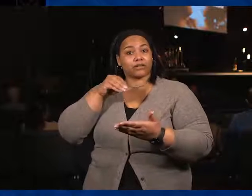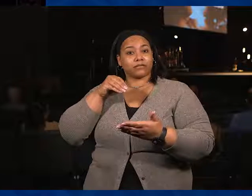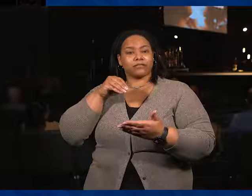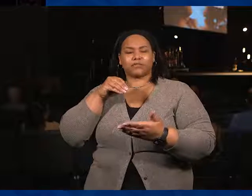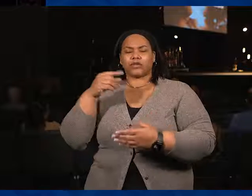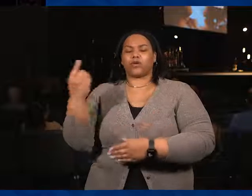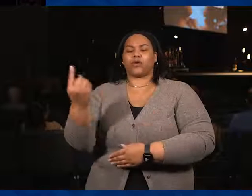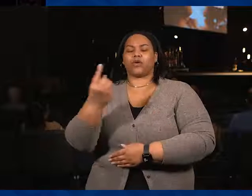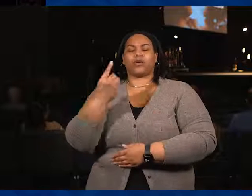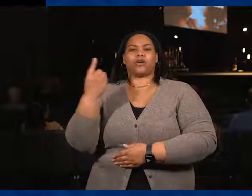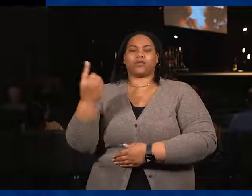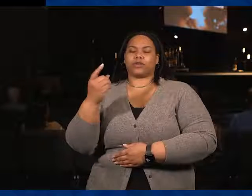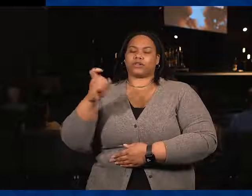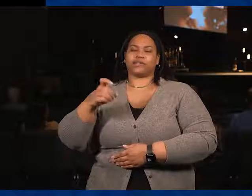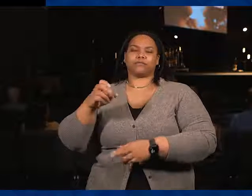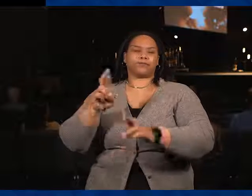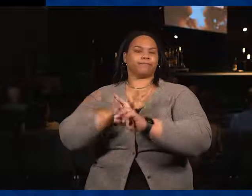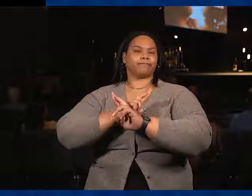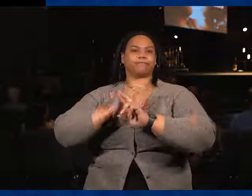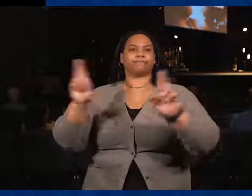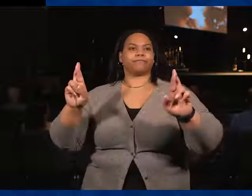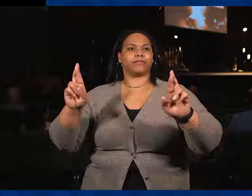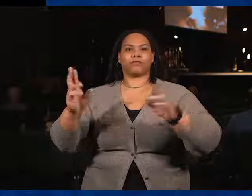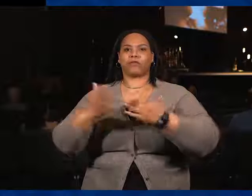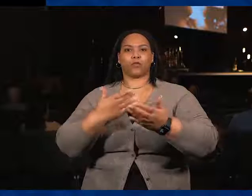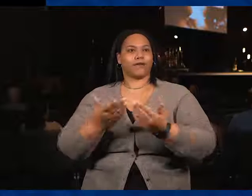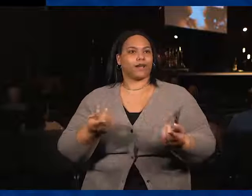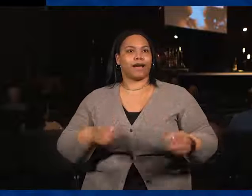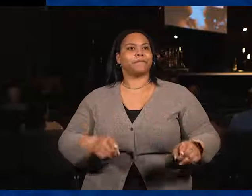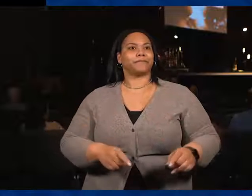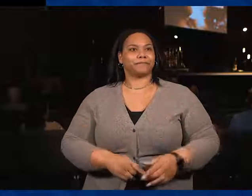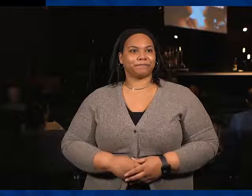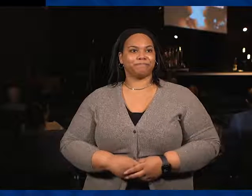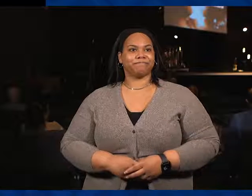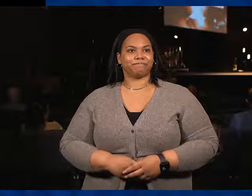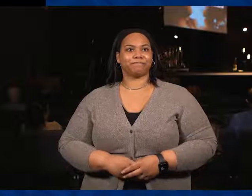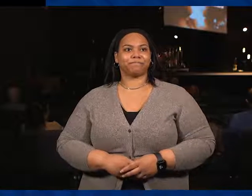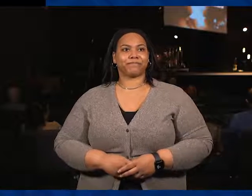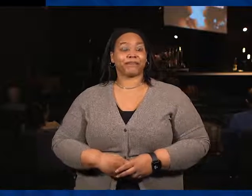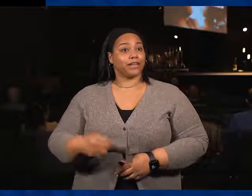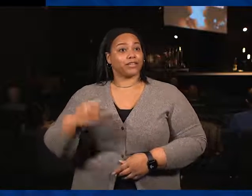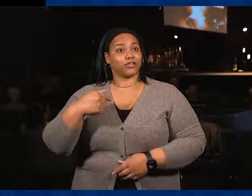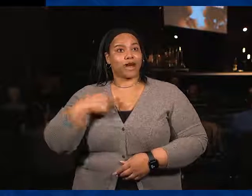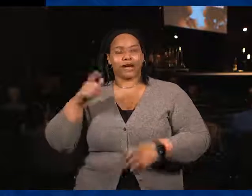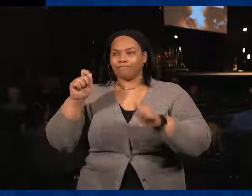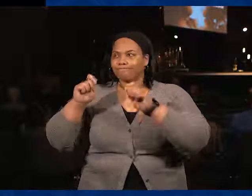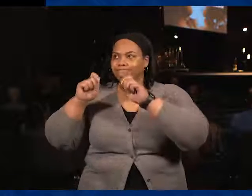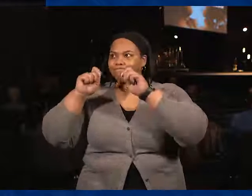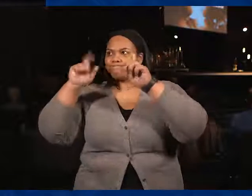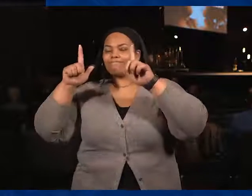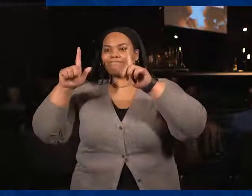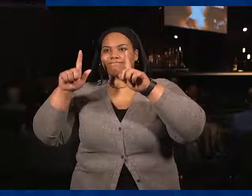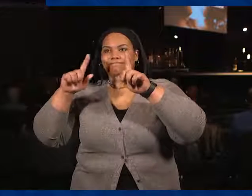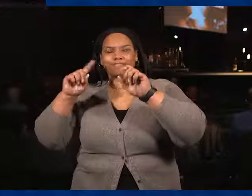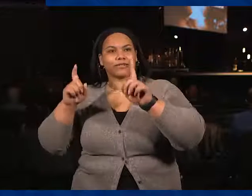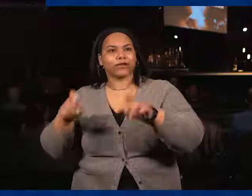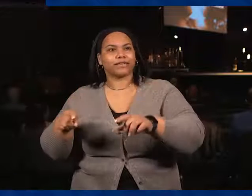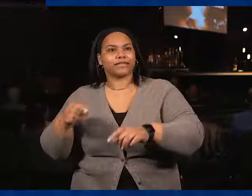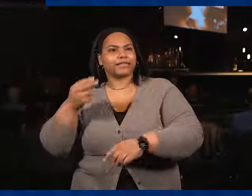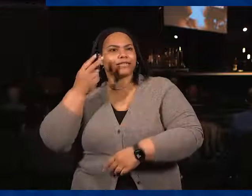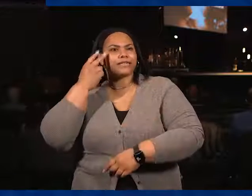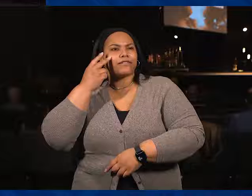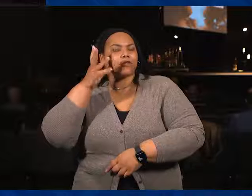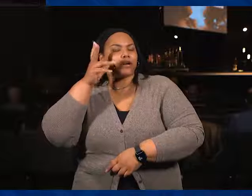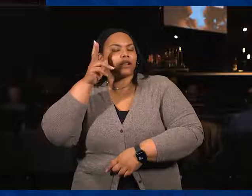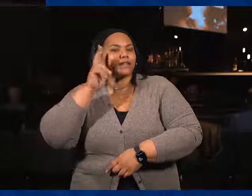won't always be prepared for what lands on your desk. So I gave you a pop quiz to see if you were listening and learning to